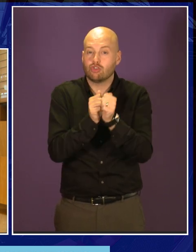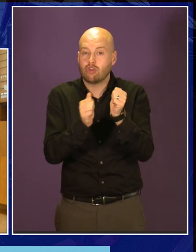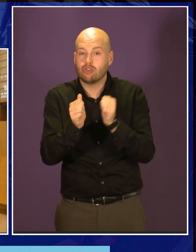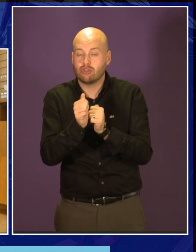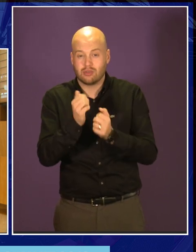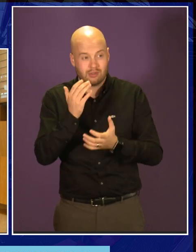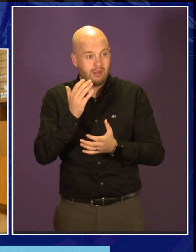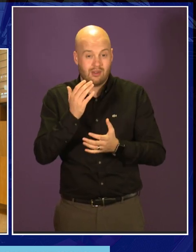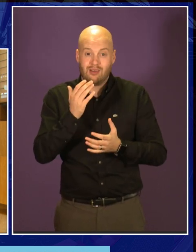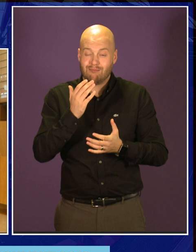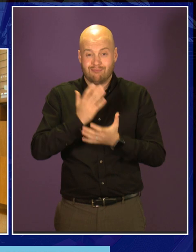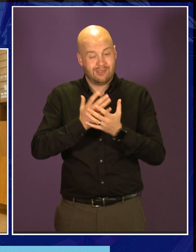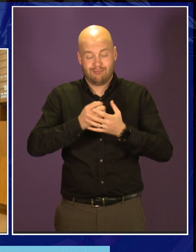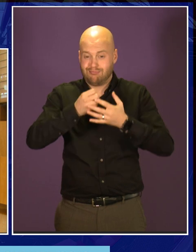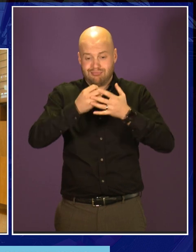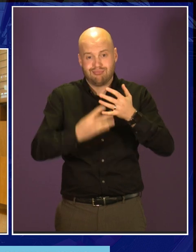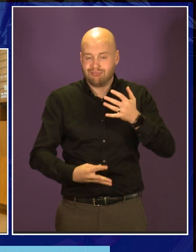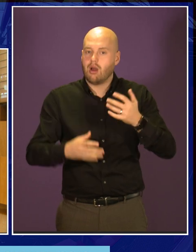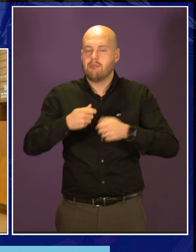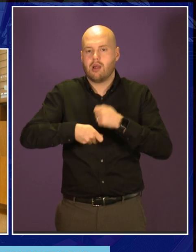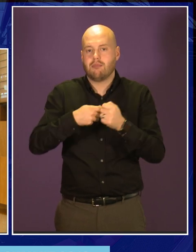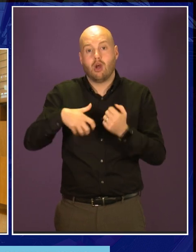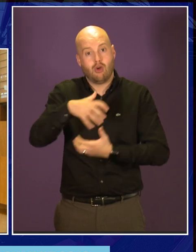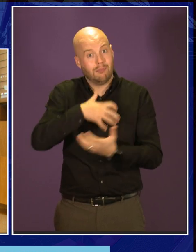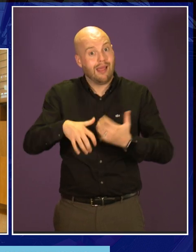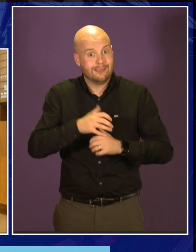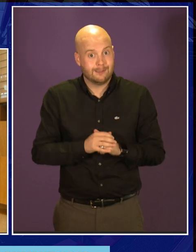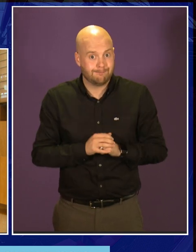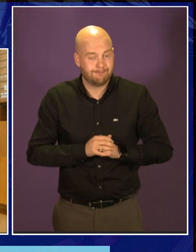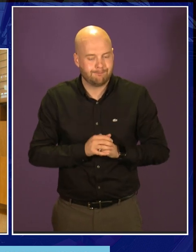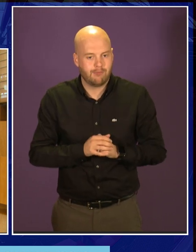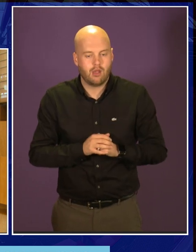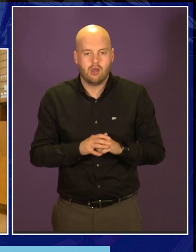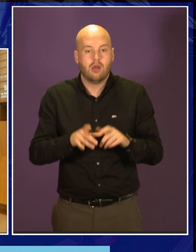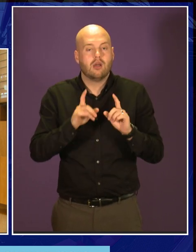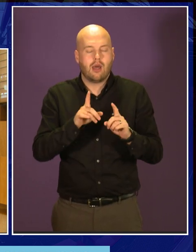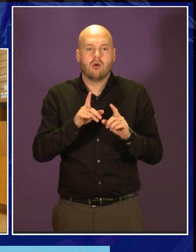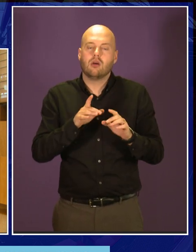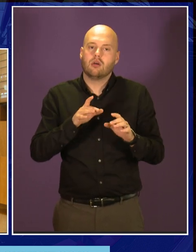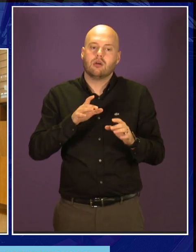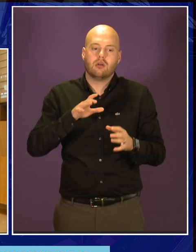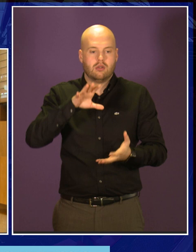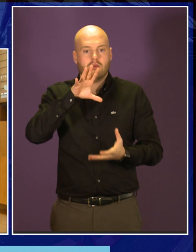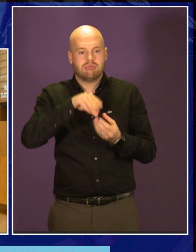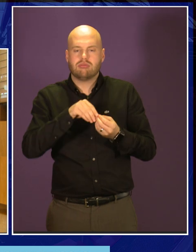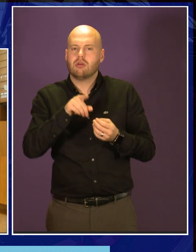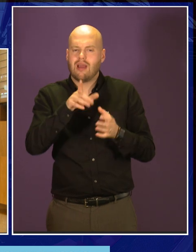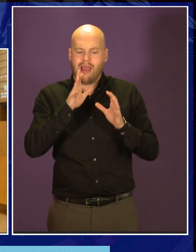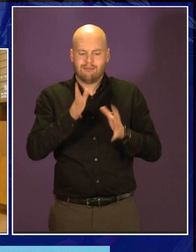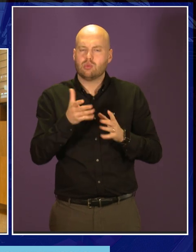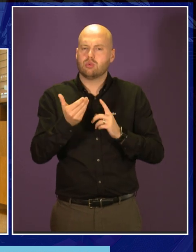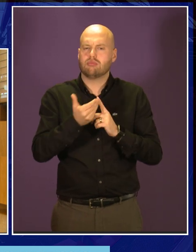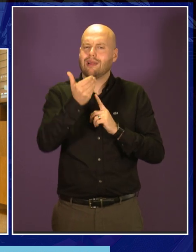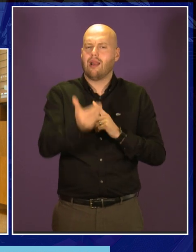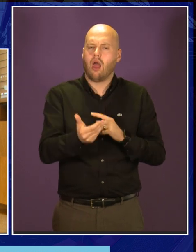top down versus bottom up, and then of course, complexity and simplicity. Now again, the thing that we need to recognize when we're looking at this from a